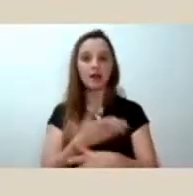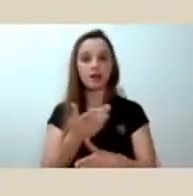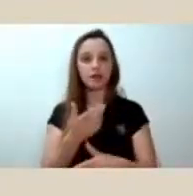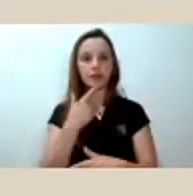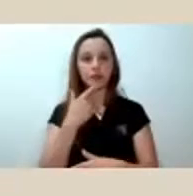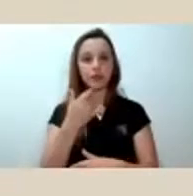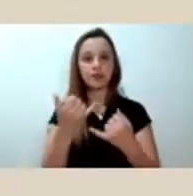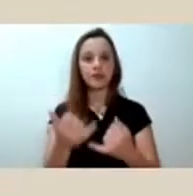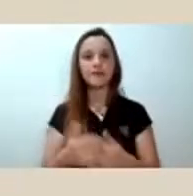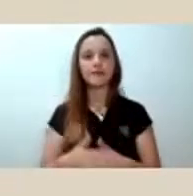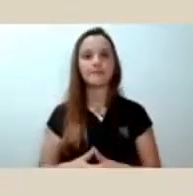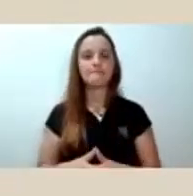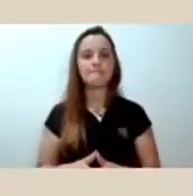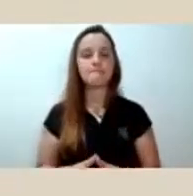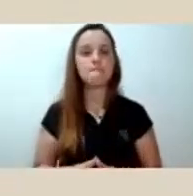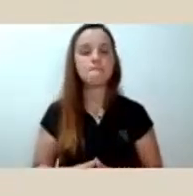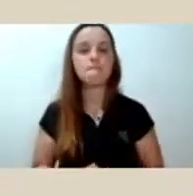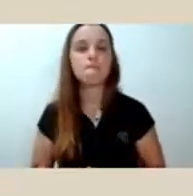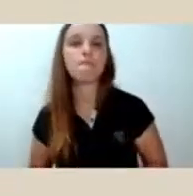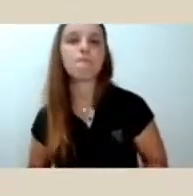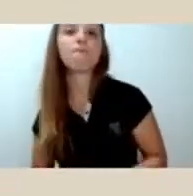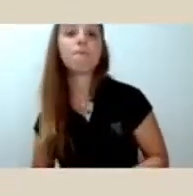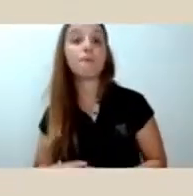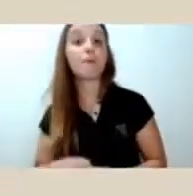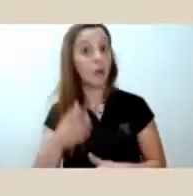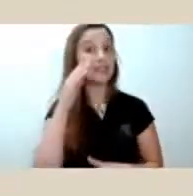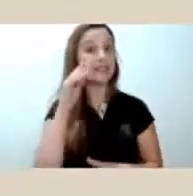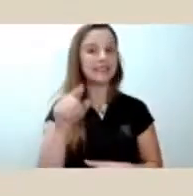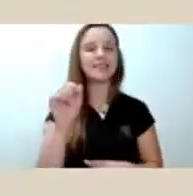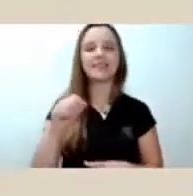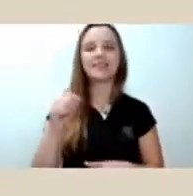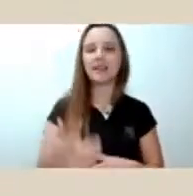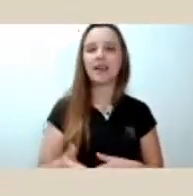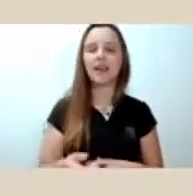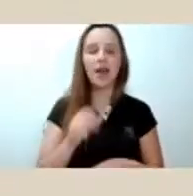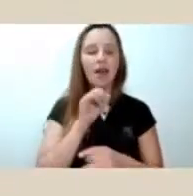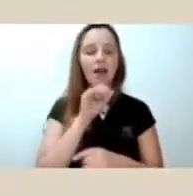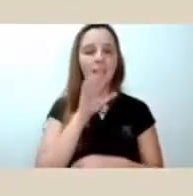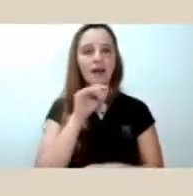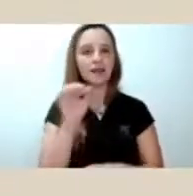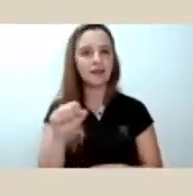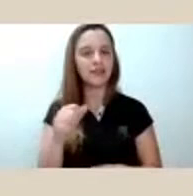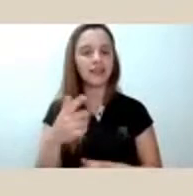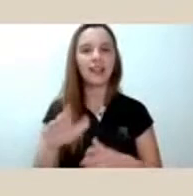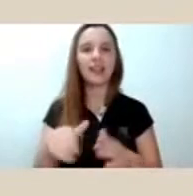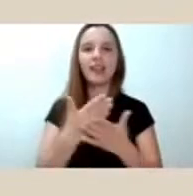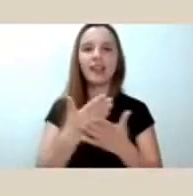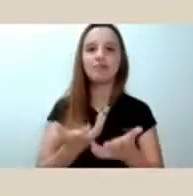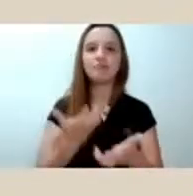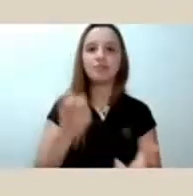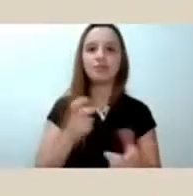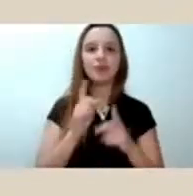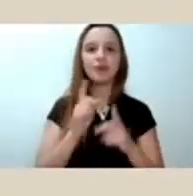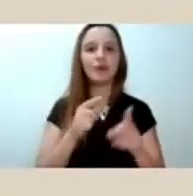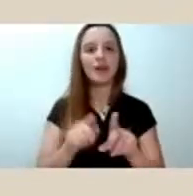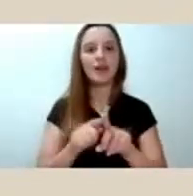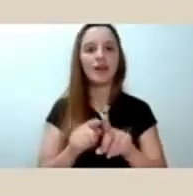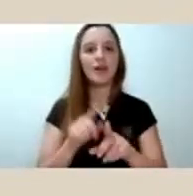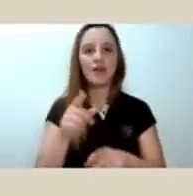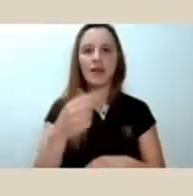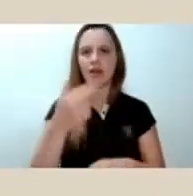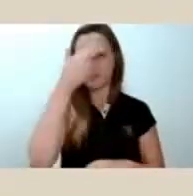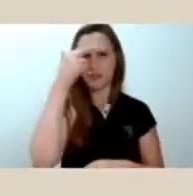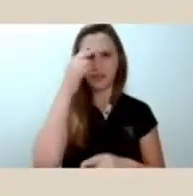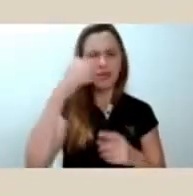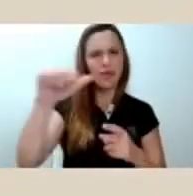the example is a really fascinating one. And I think it highlights, training sets are biased all of the time